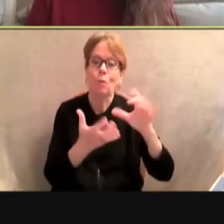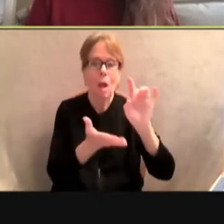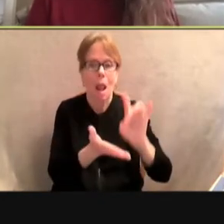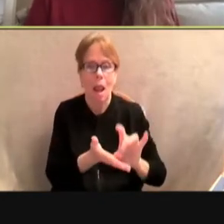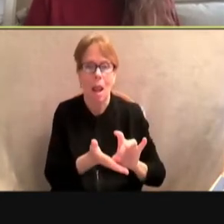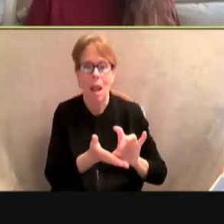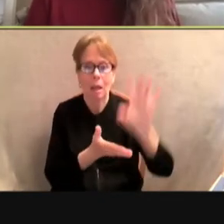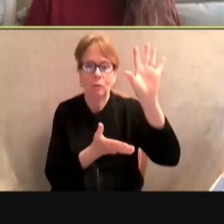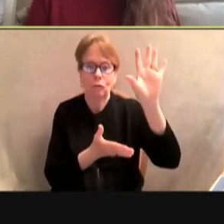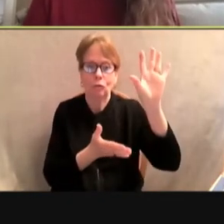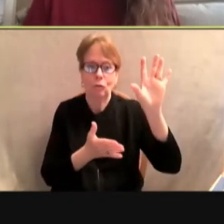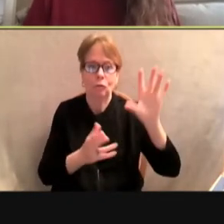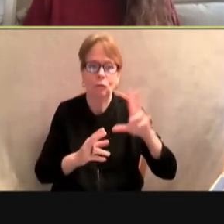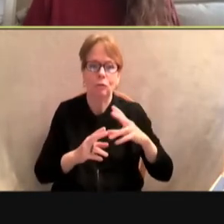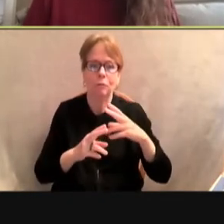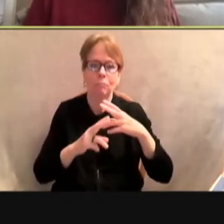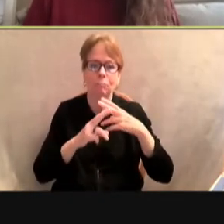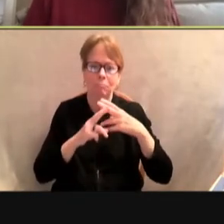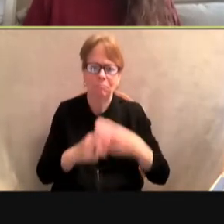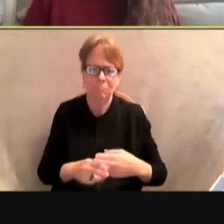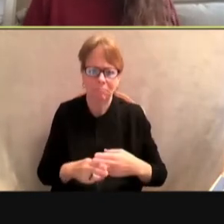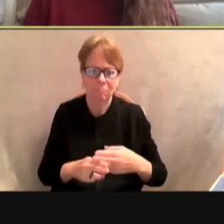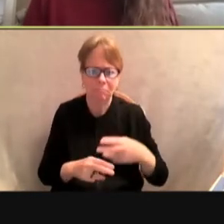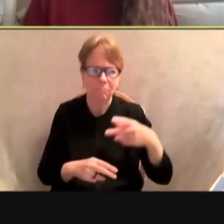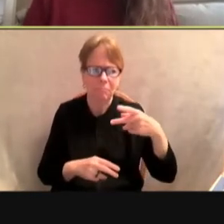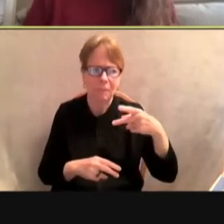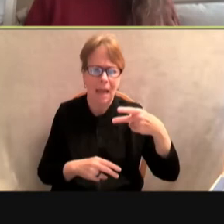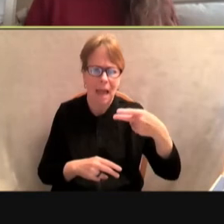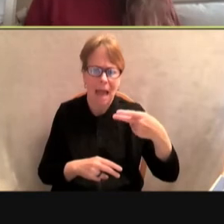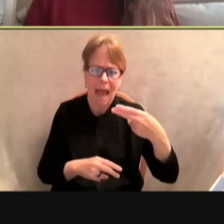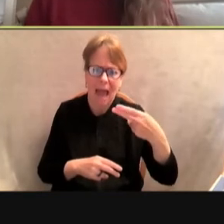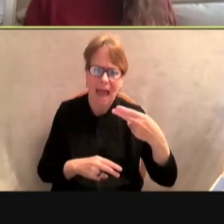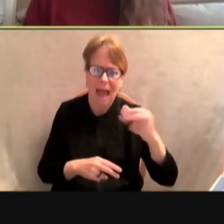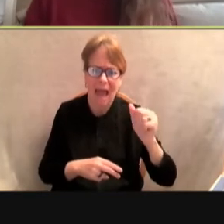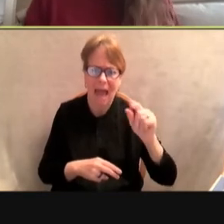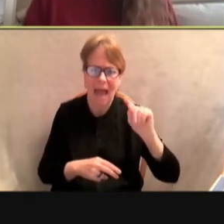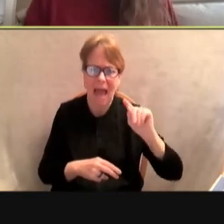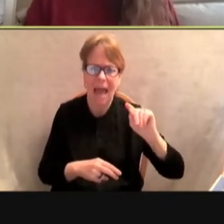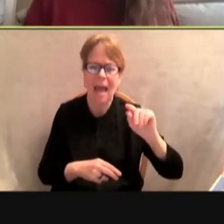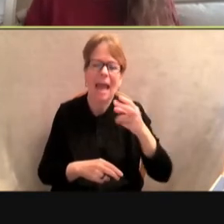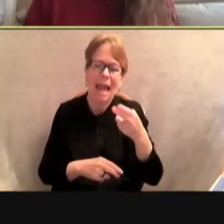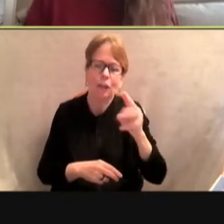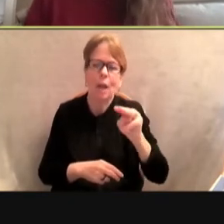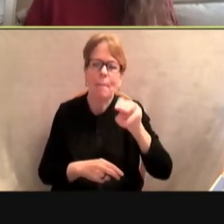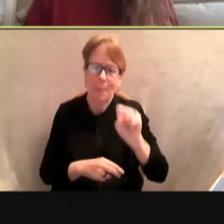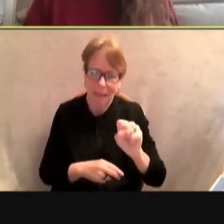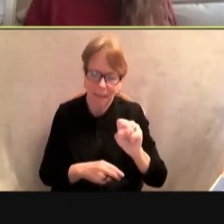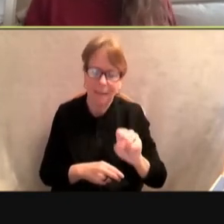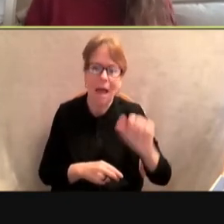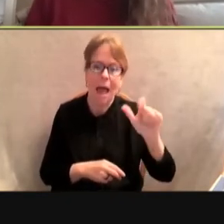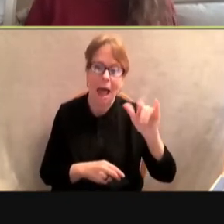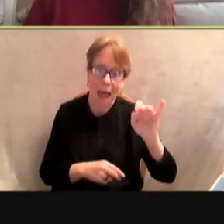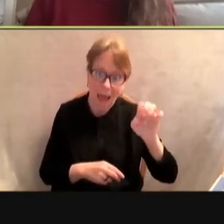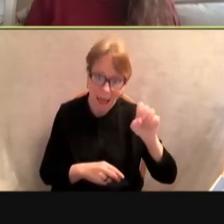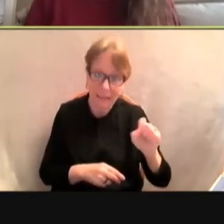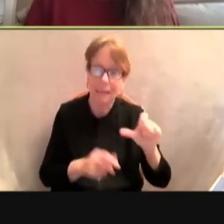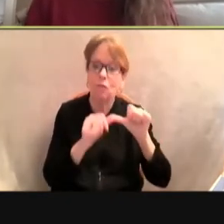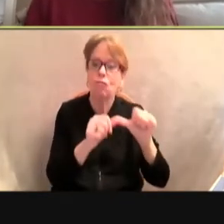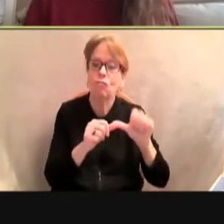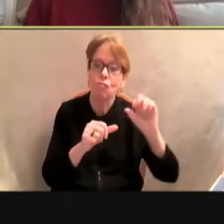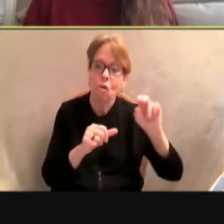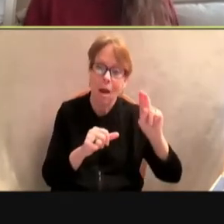Hatched. So as you can read on the slide, Hatched stands for HMS Allies in Chronic Illness, Health Conditions,